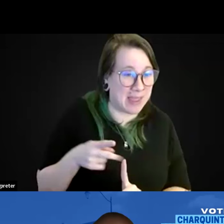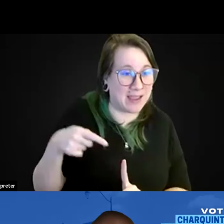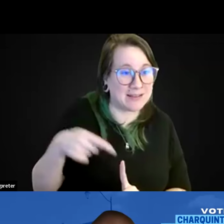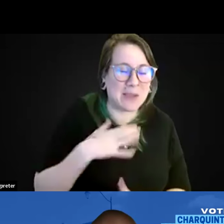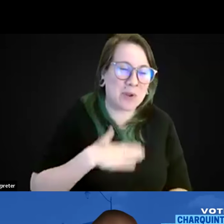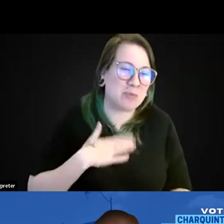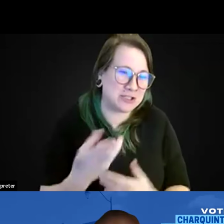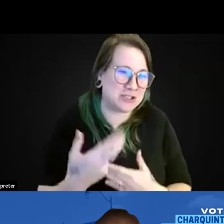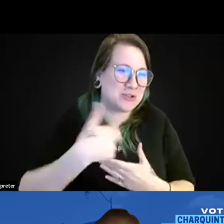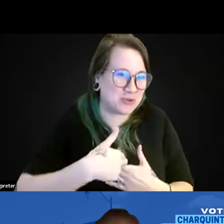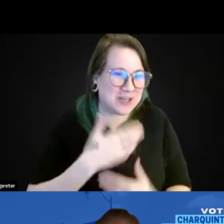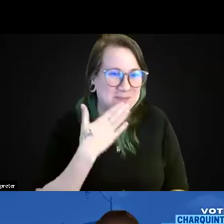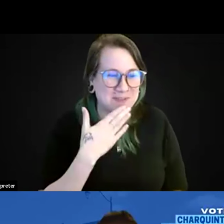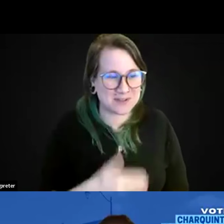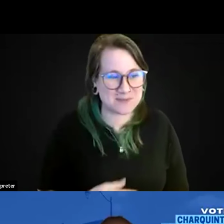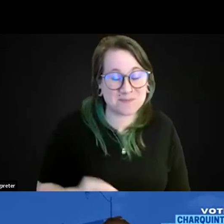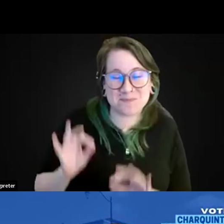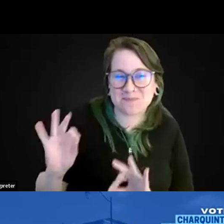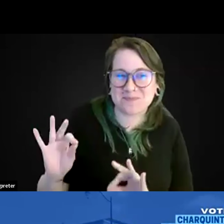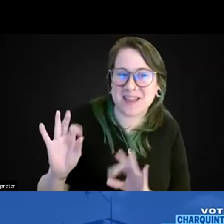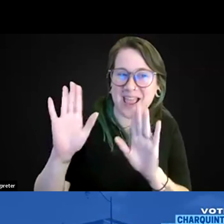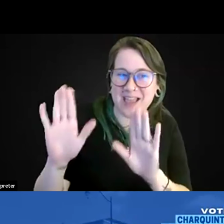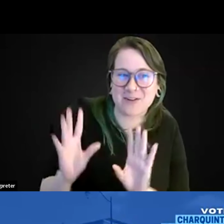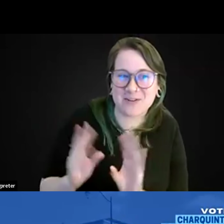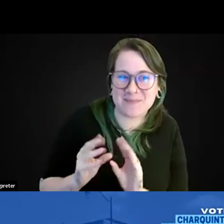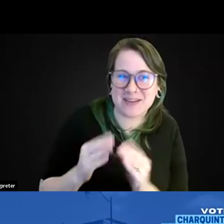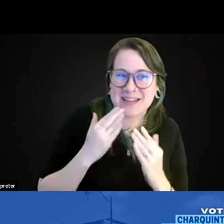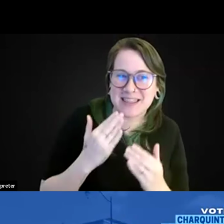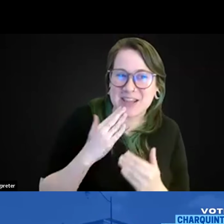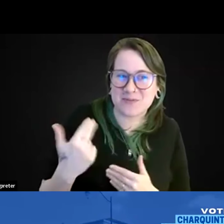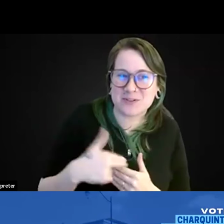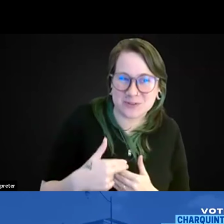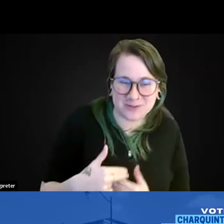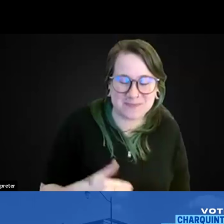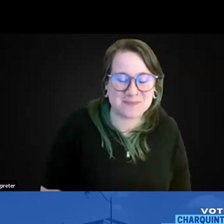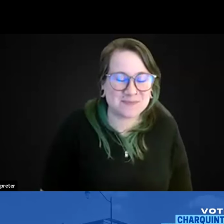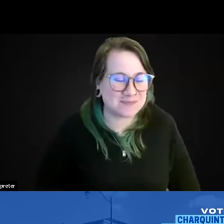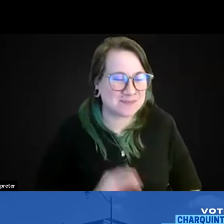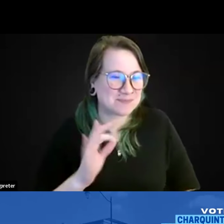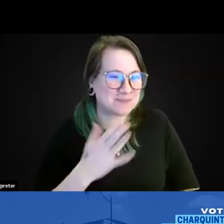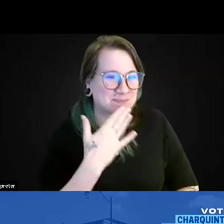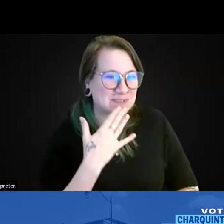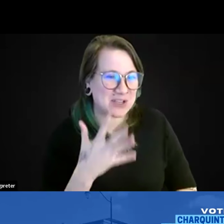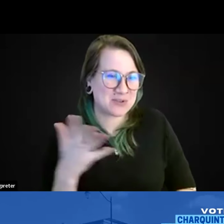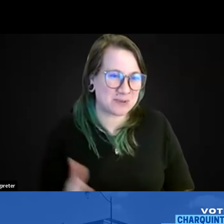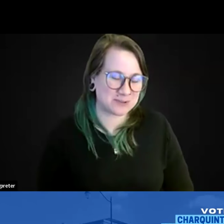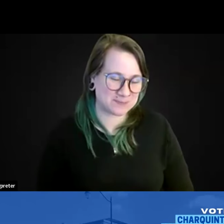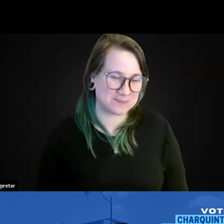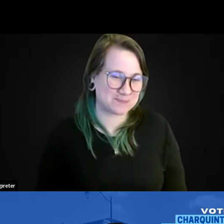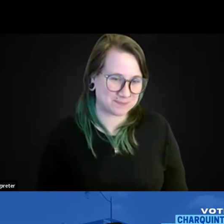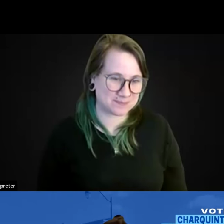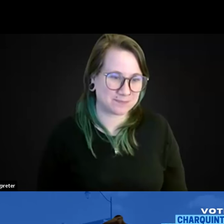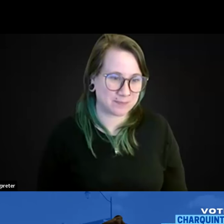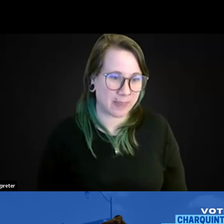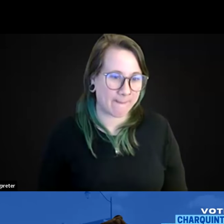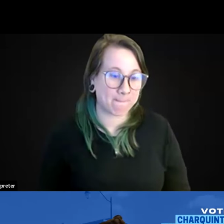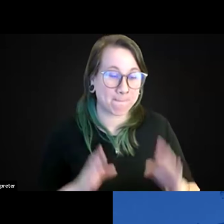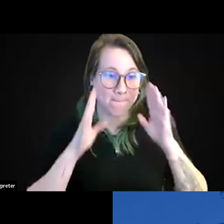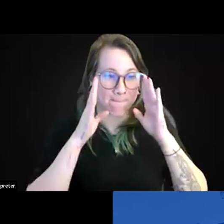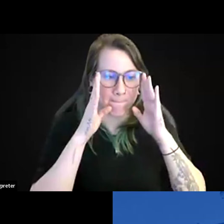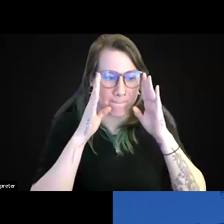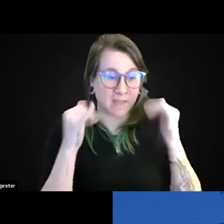tonight. All right. Have a great meeting. Thank you for having me. We'll talk more. Thank you so much. Thank you so much. Bye. And